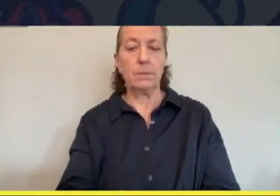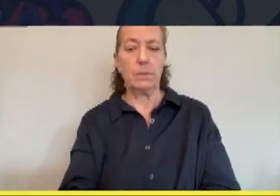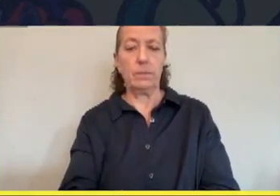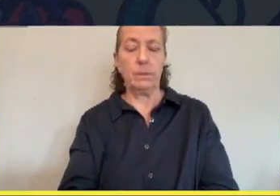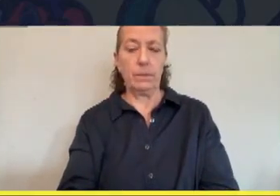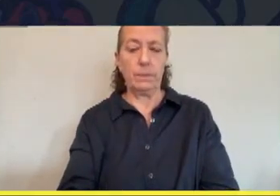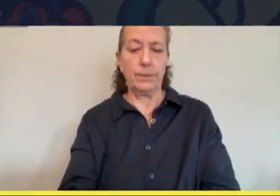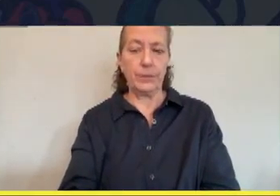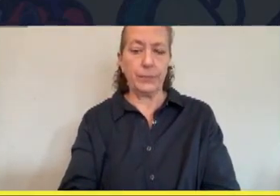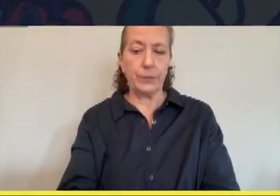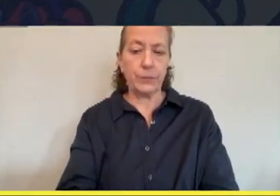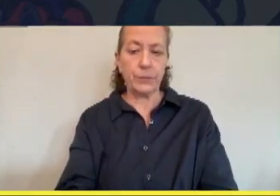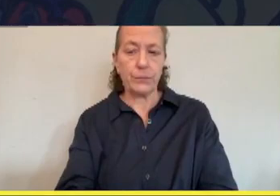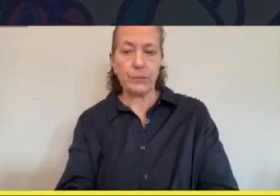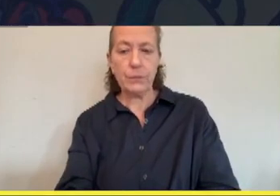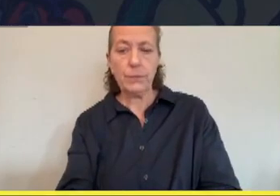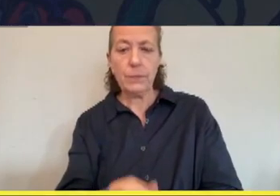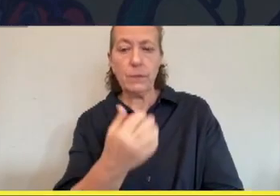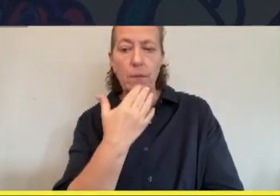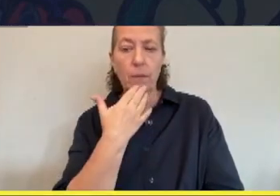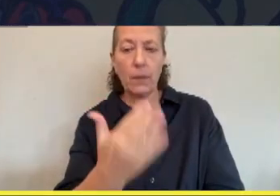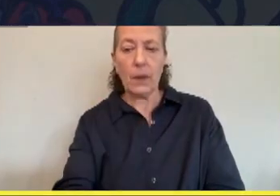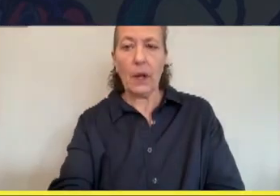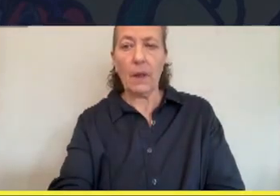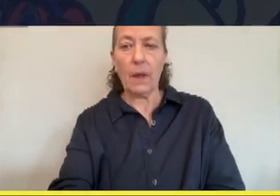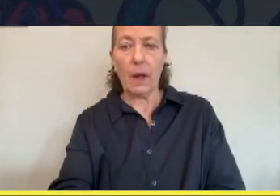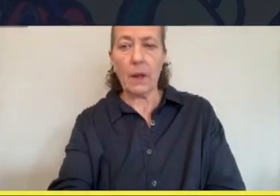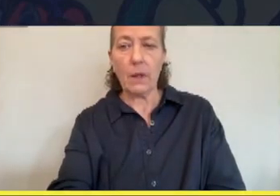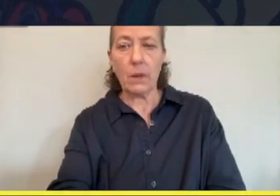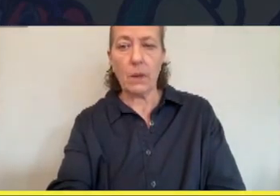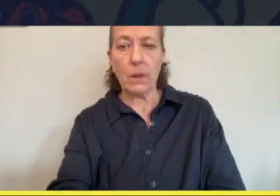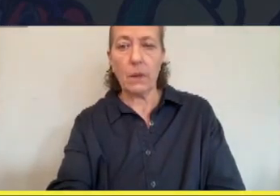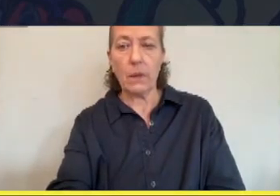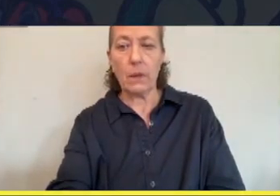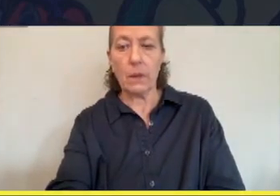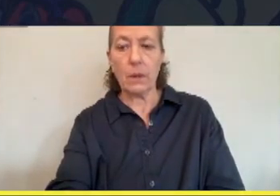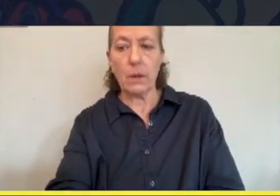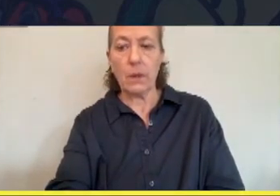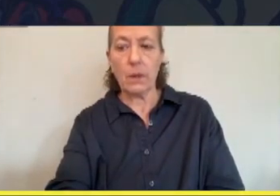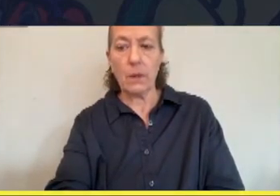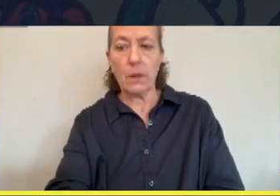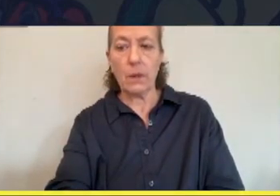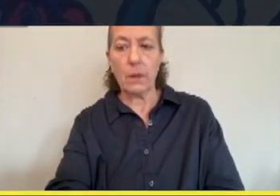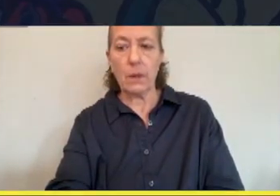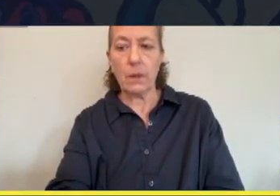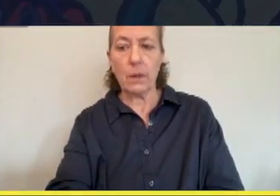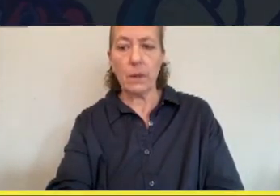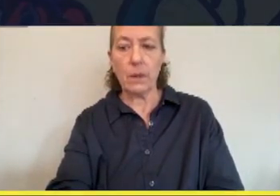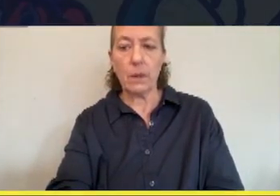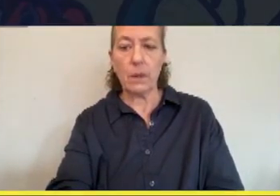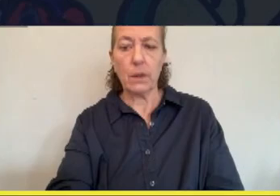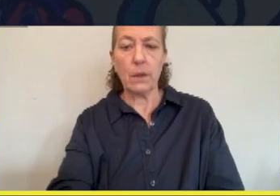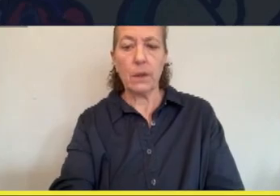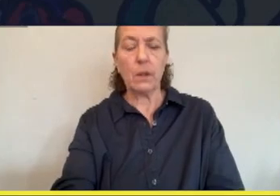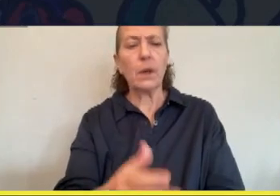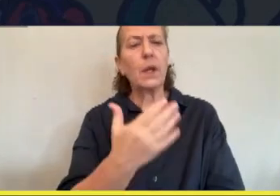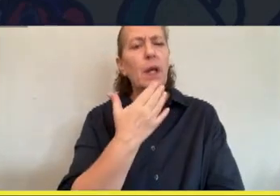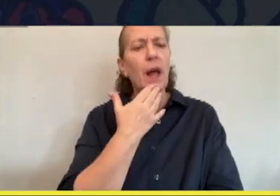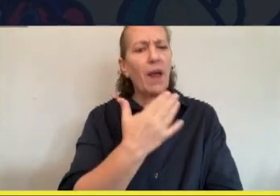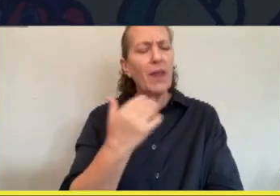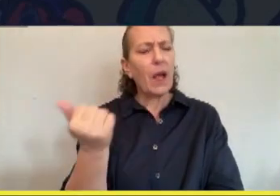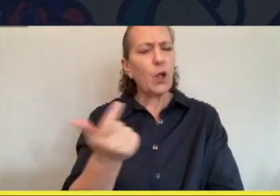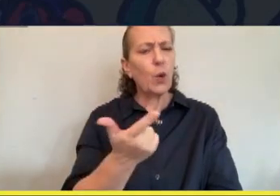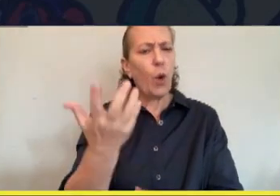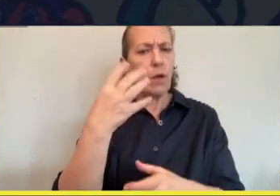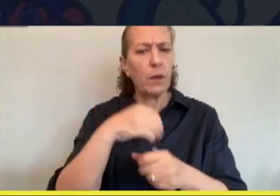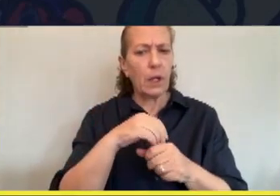Thank you so much. Thank you, Alan. Thank you, everyone, for being part of this remarkable event. Folks can see